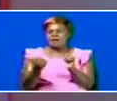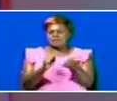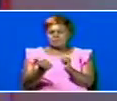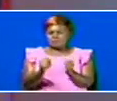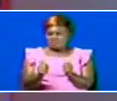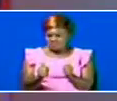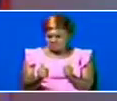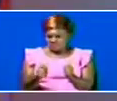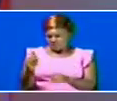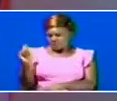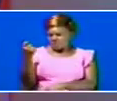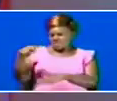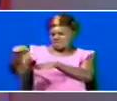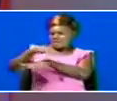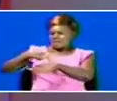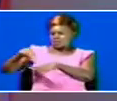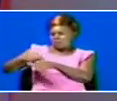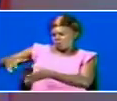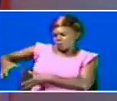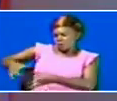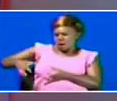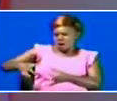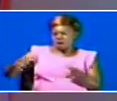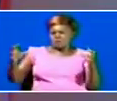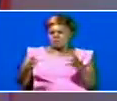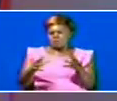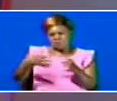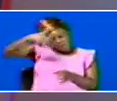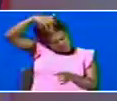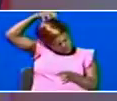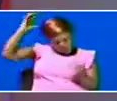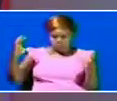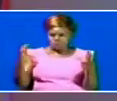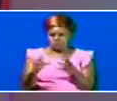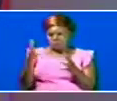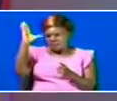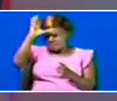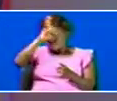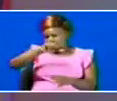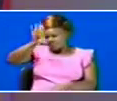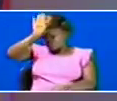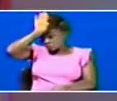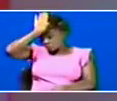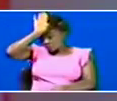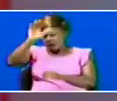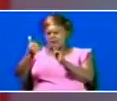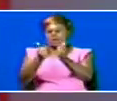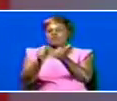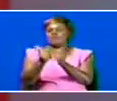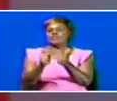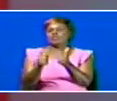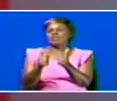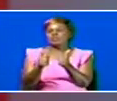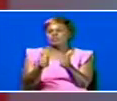sports. Now, the Kenya national rugby women's team, the Lionesses, will miss the Dubai 7's Women